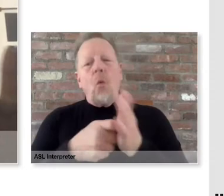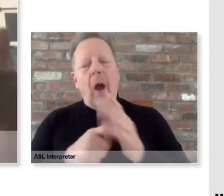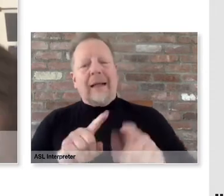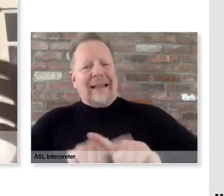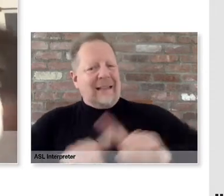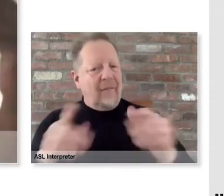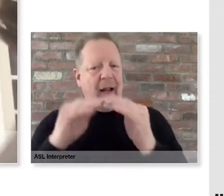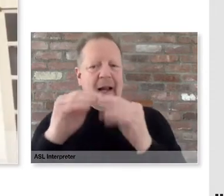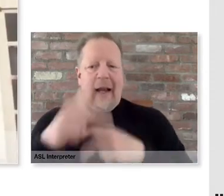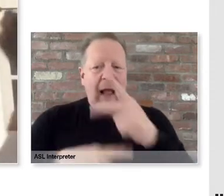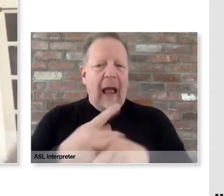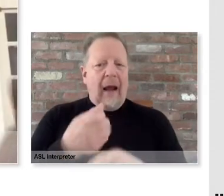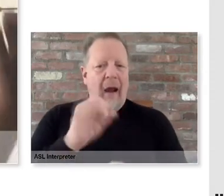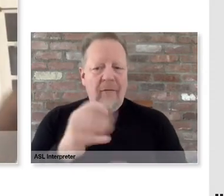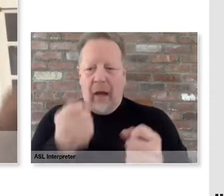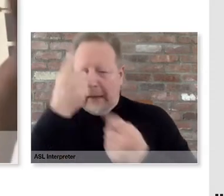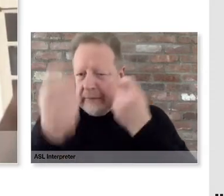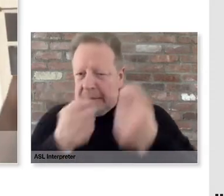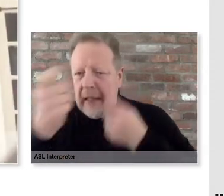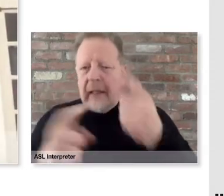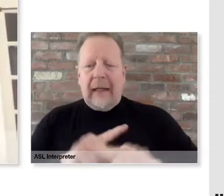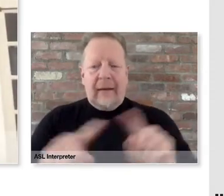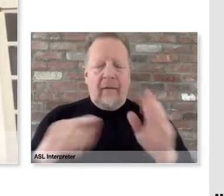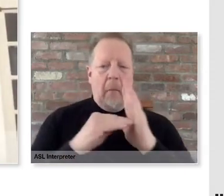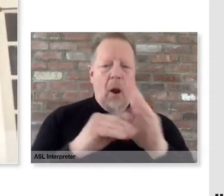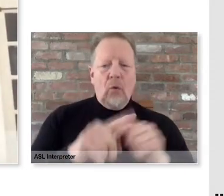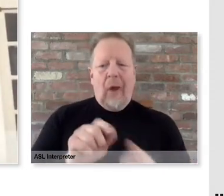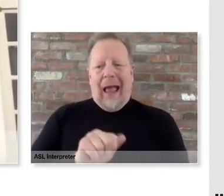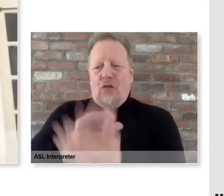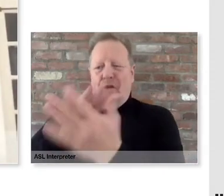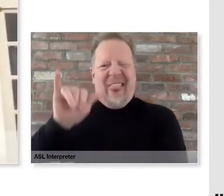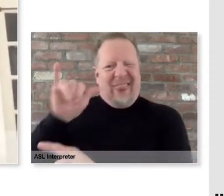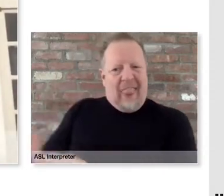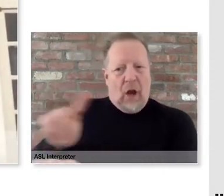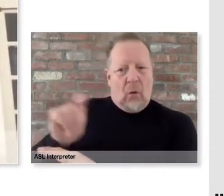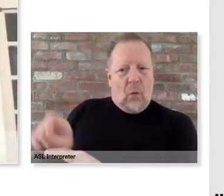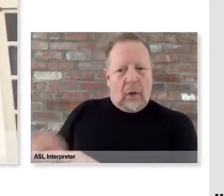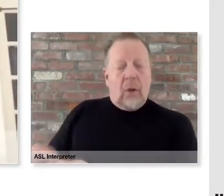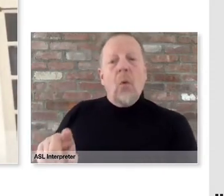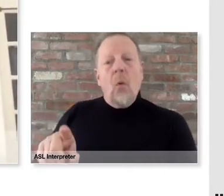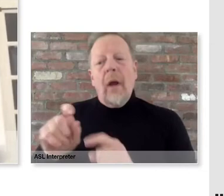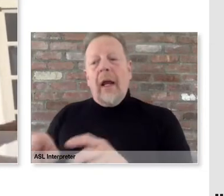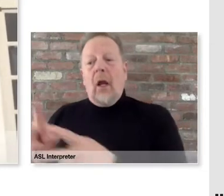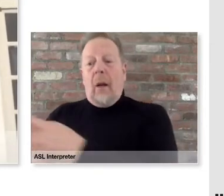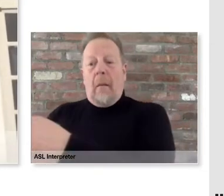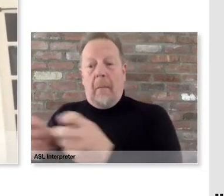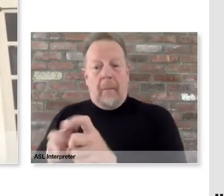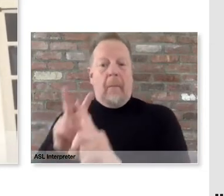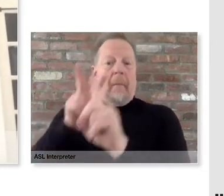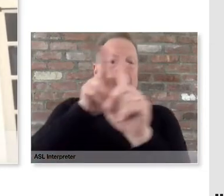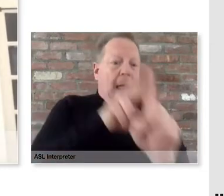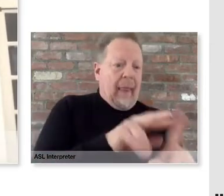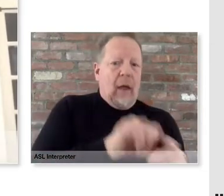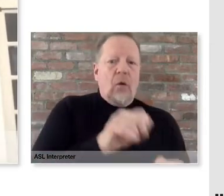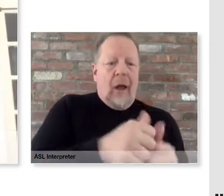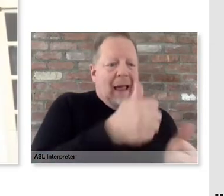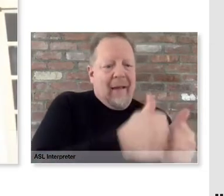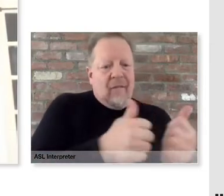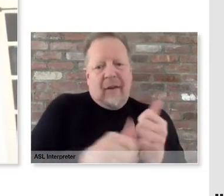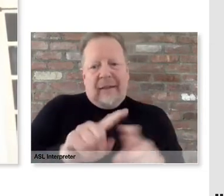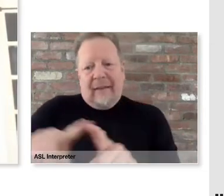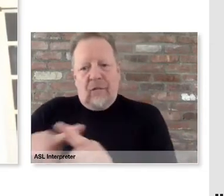and requires a different model in order to address that question. And I think we can walk that over into every single one of these problems,